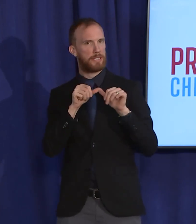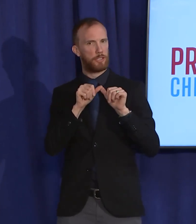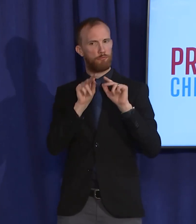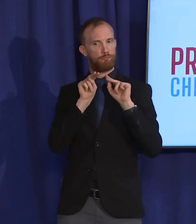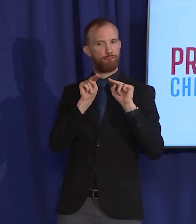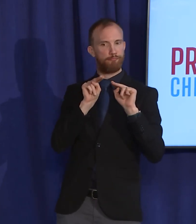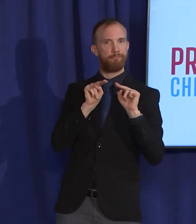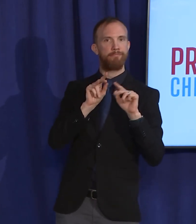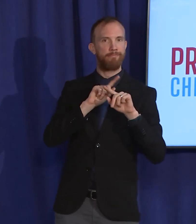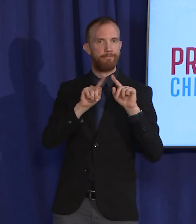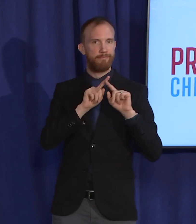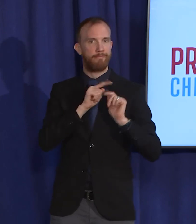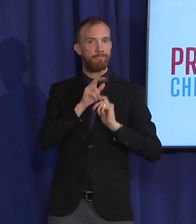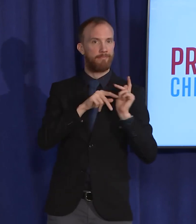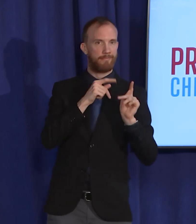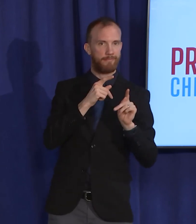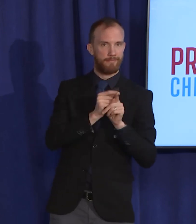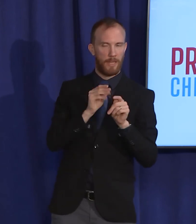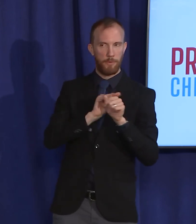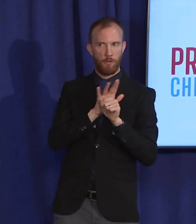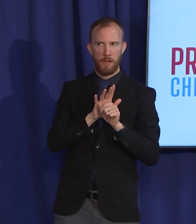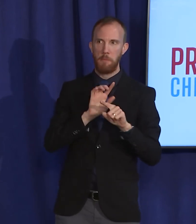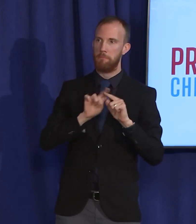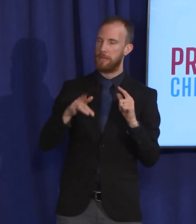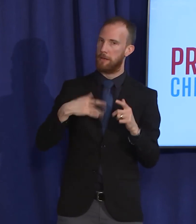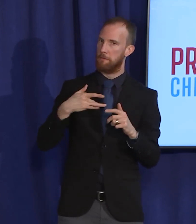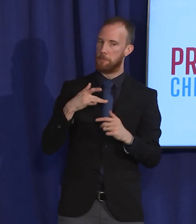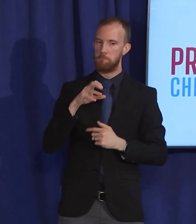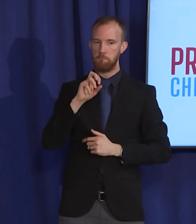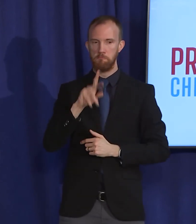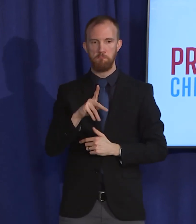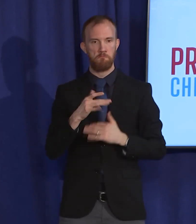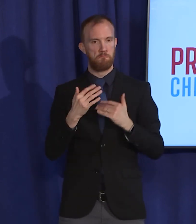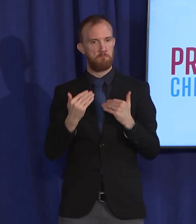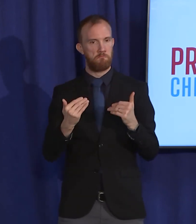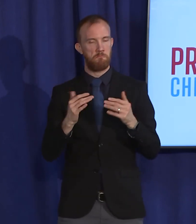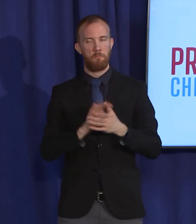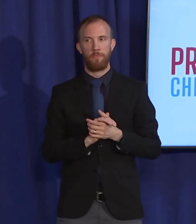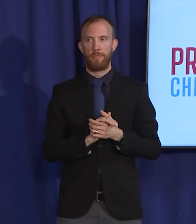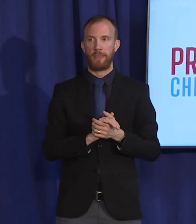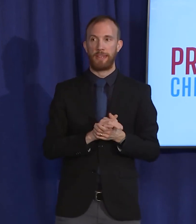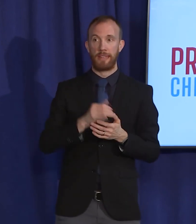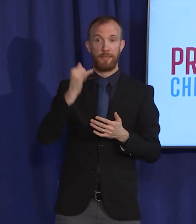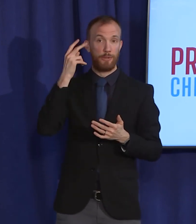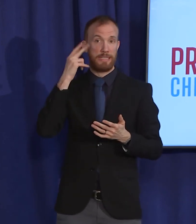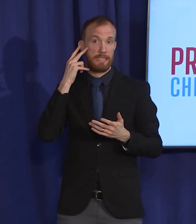I think I'm feeling okay about where we are right now. And if